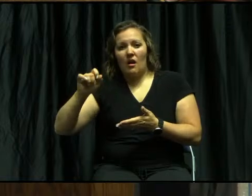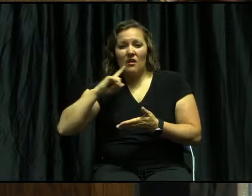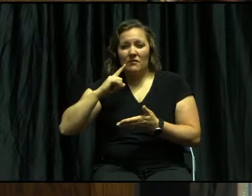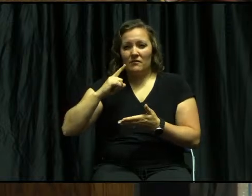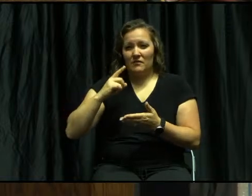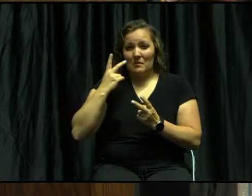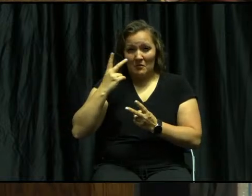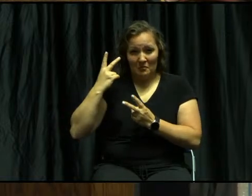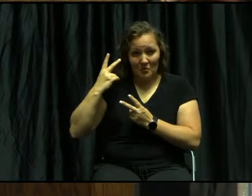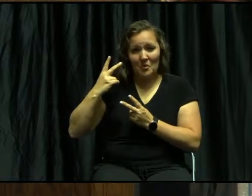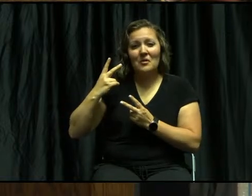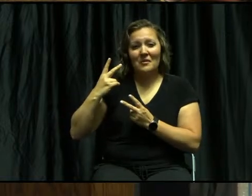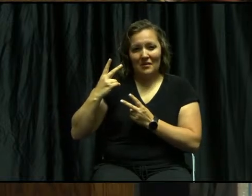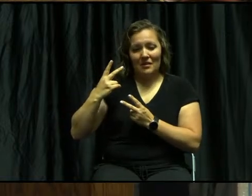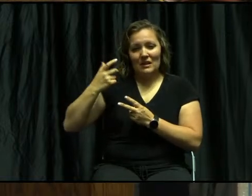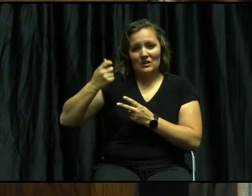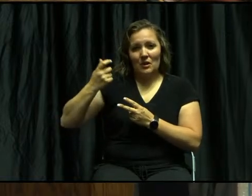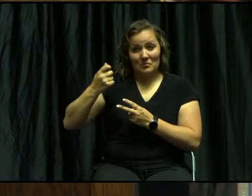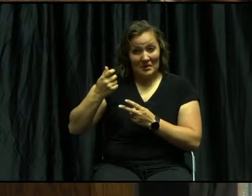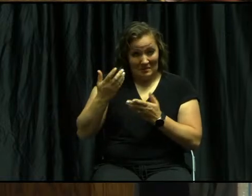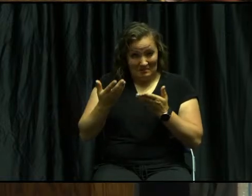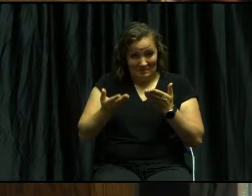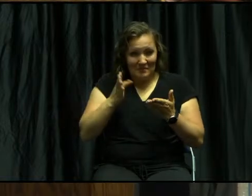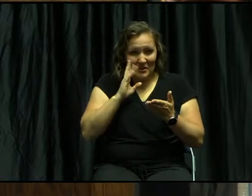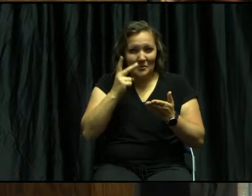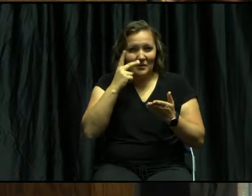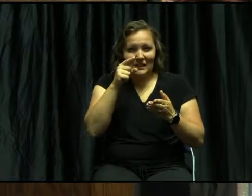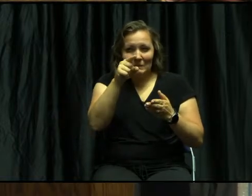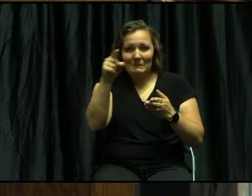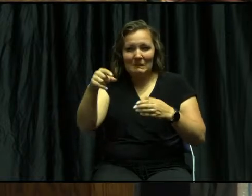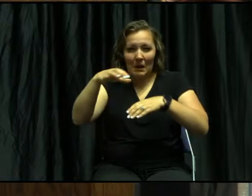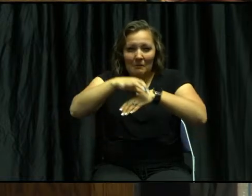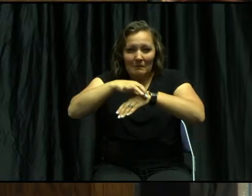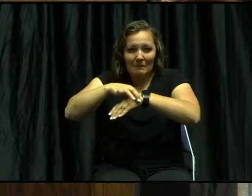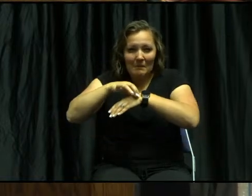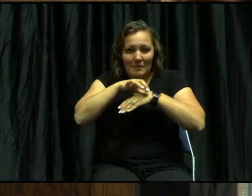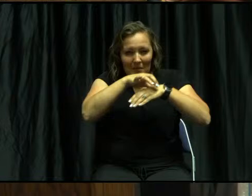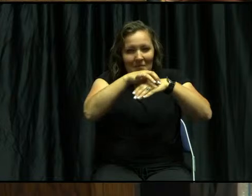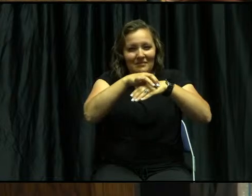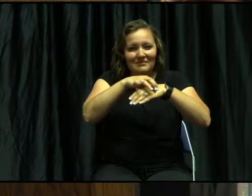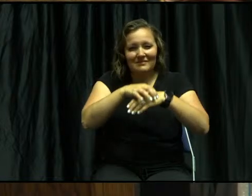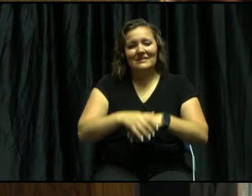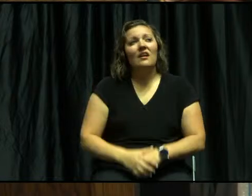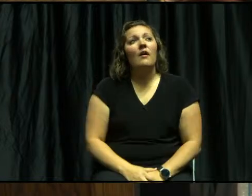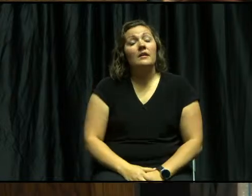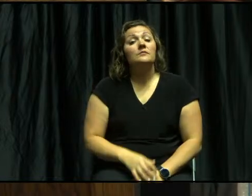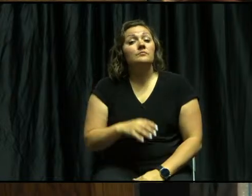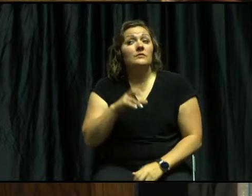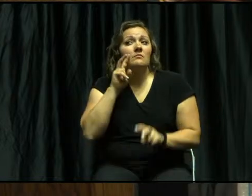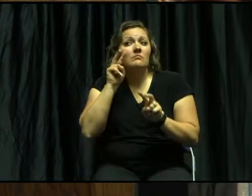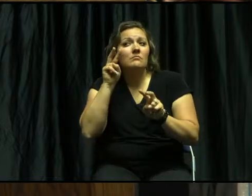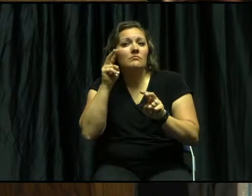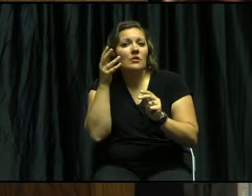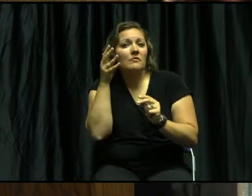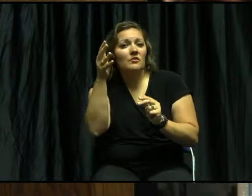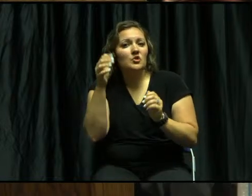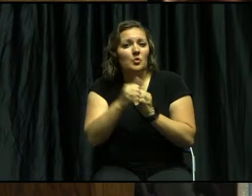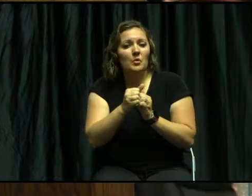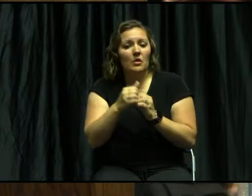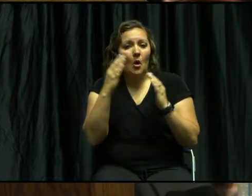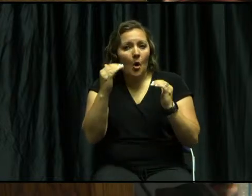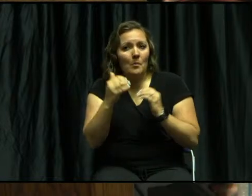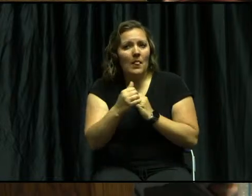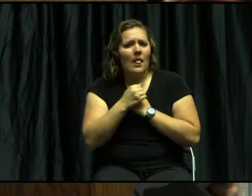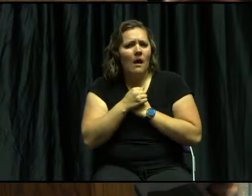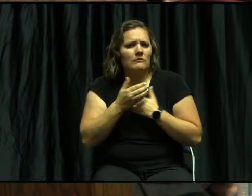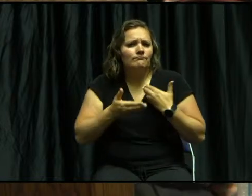You might see her selling scrunchies around town or at the local farmer's market. Cassie looks forward to the future with hope, love, and